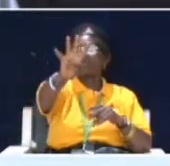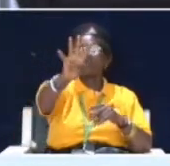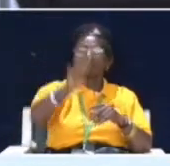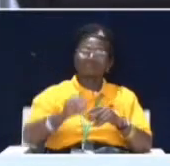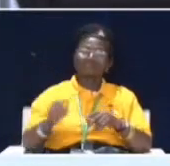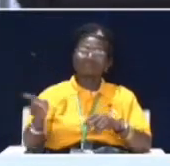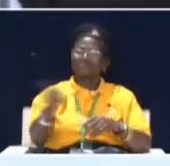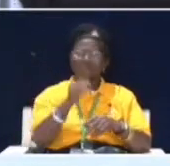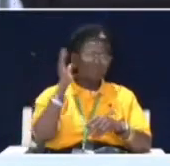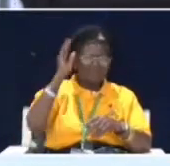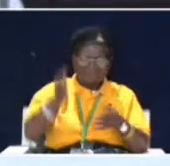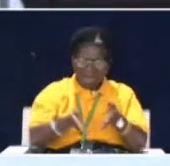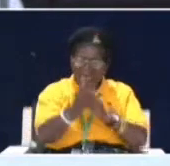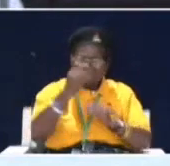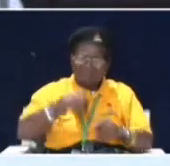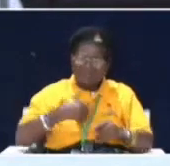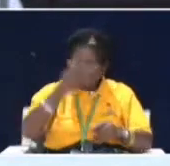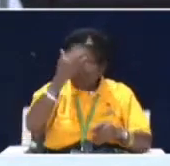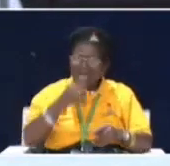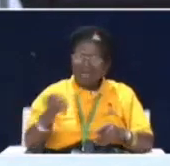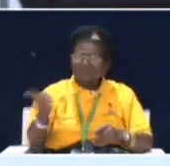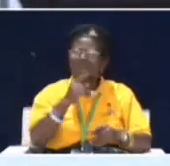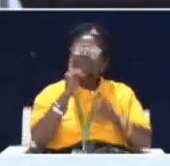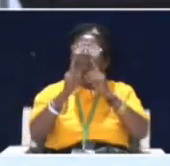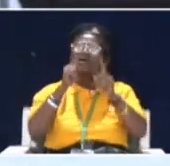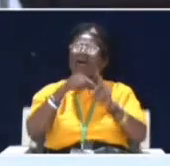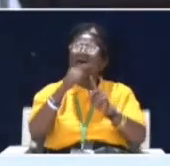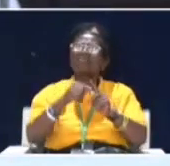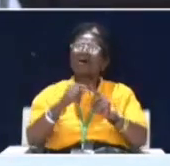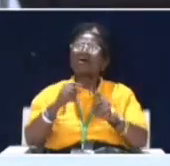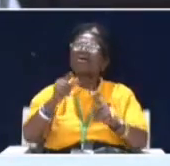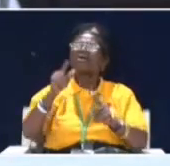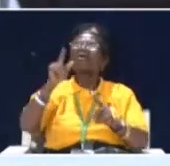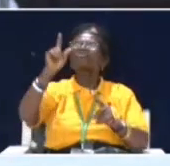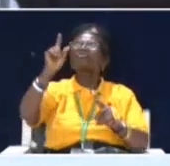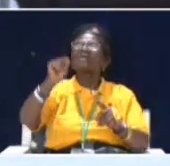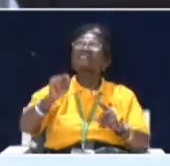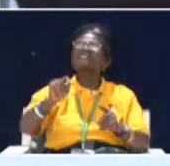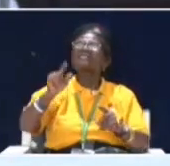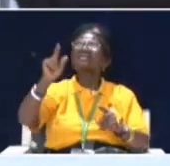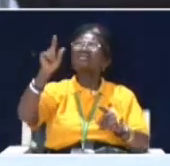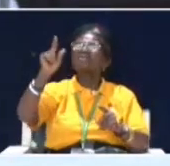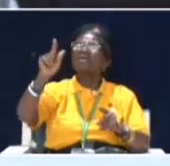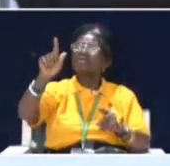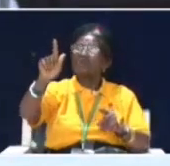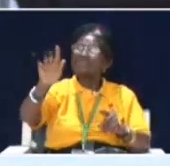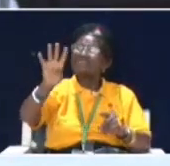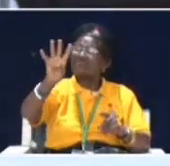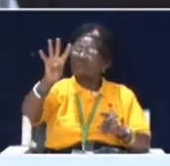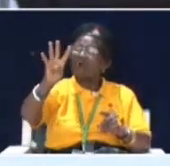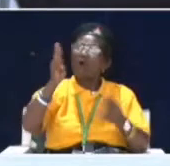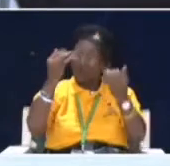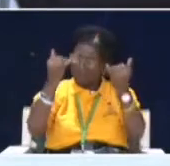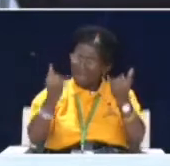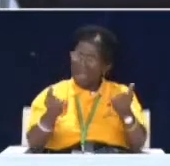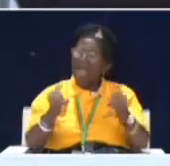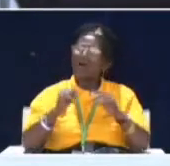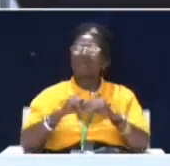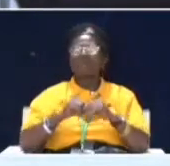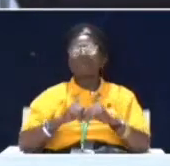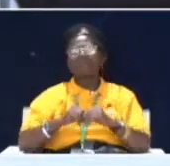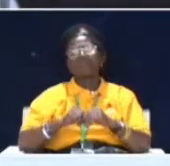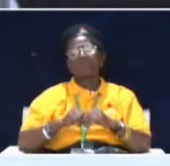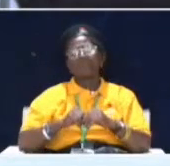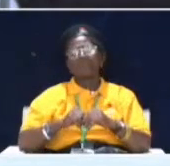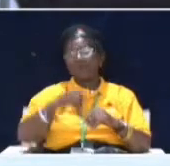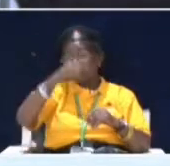talking about 2024 now? E ma bere pe kilode ti mo fi tin ya nsare so nipa todun to nbo bayi. Because whether the